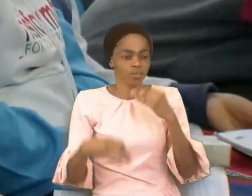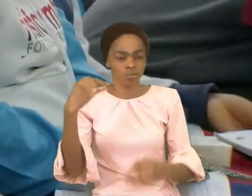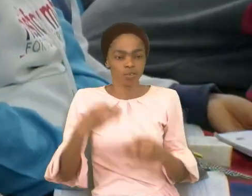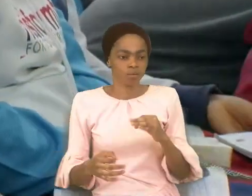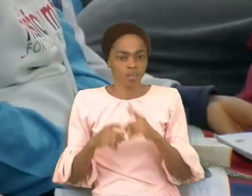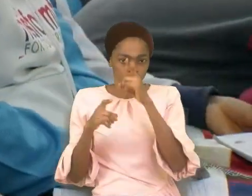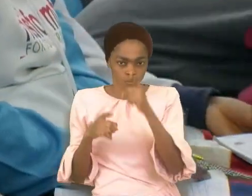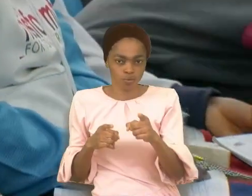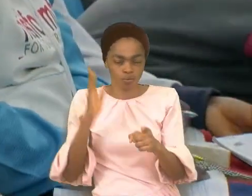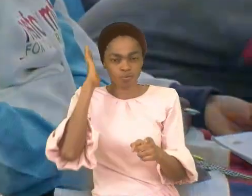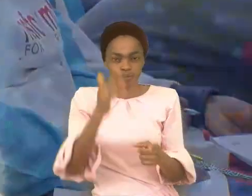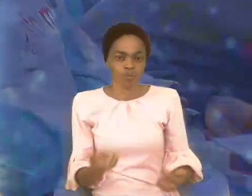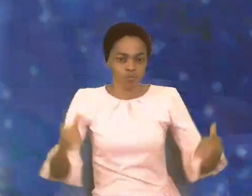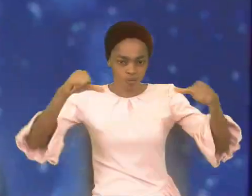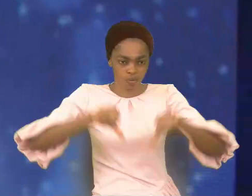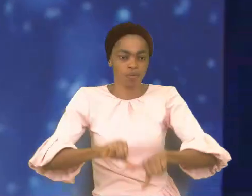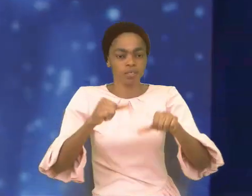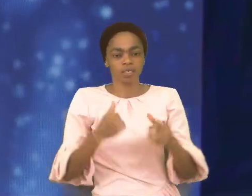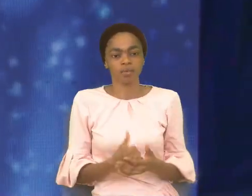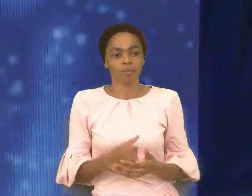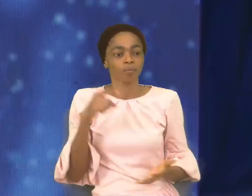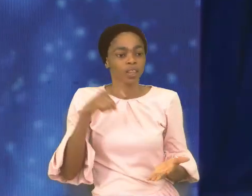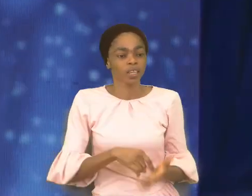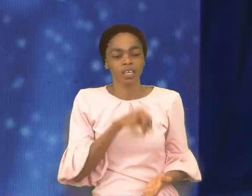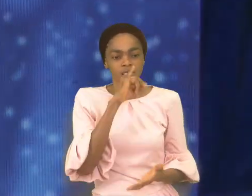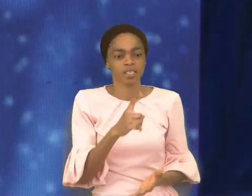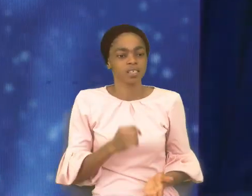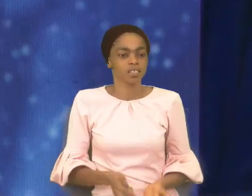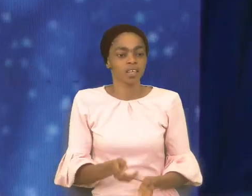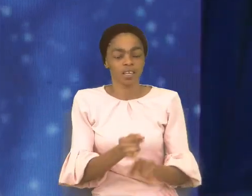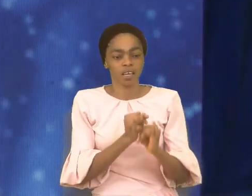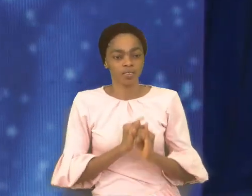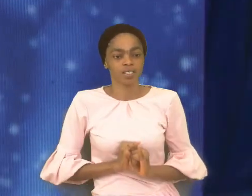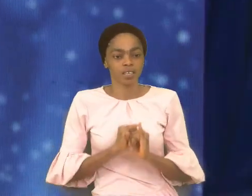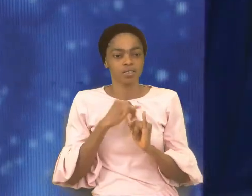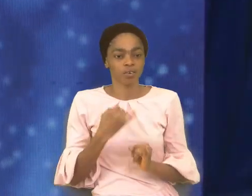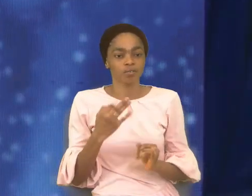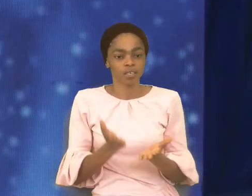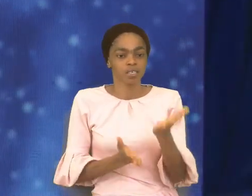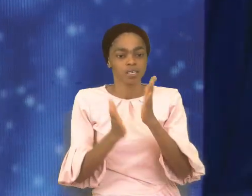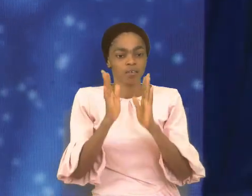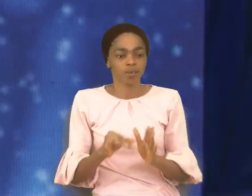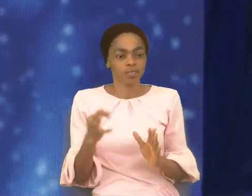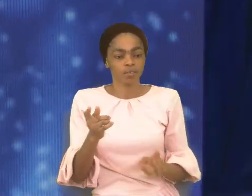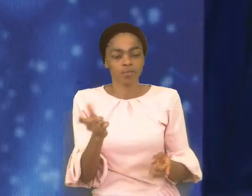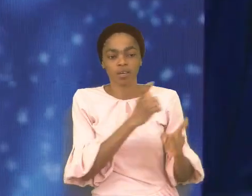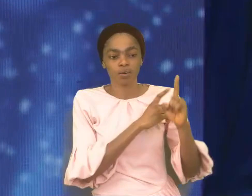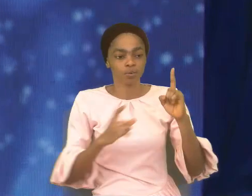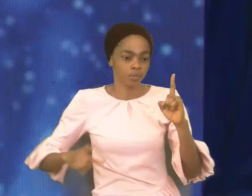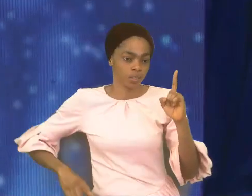is the heritage of the servants of the Lord, and their righteousness is of